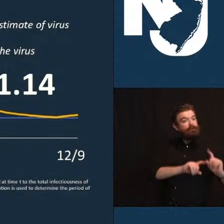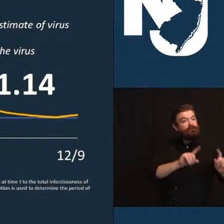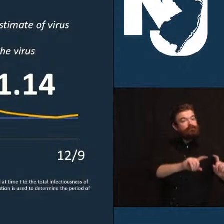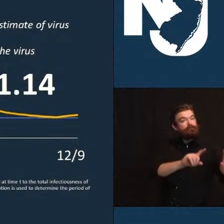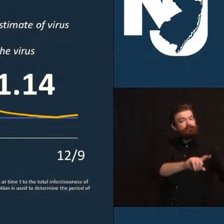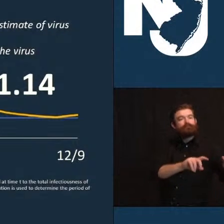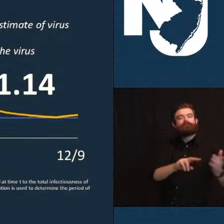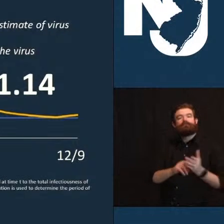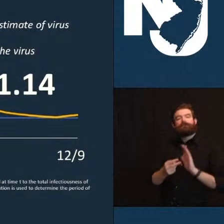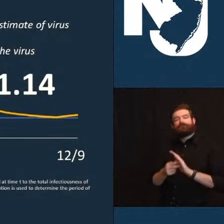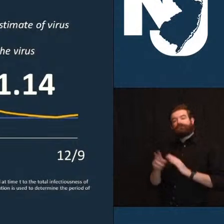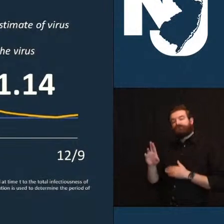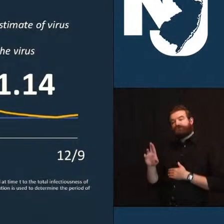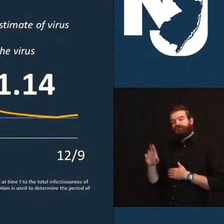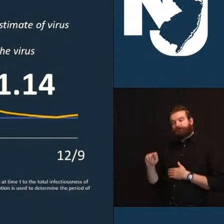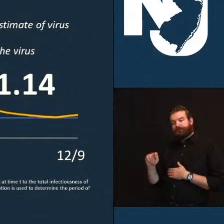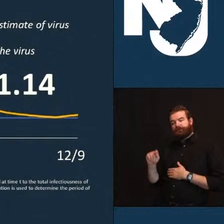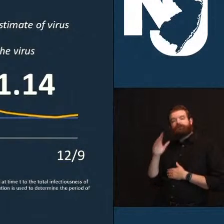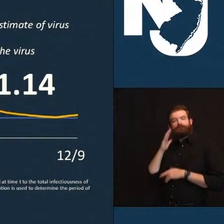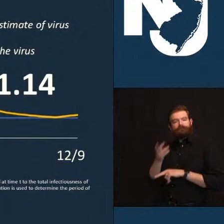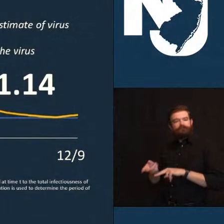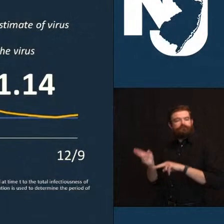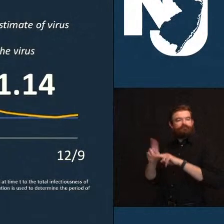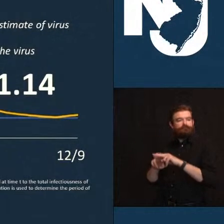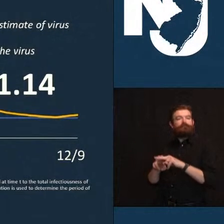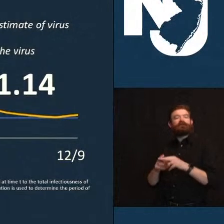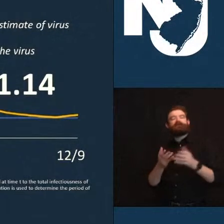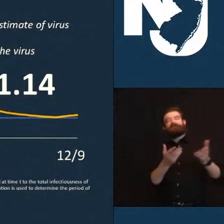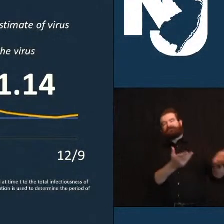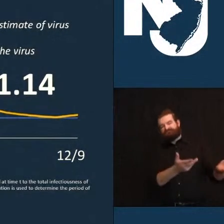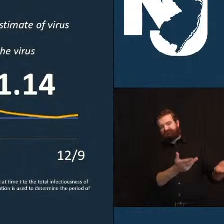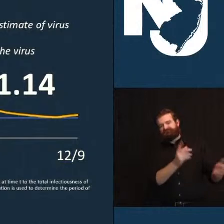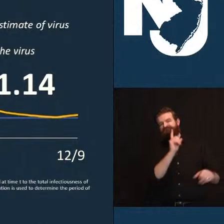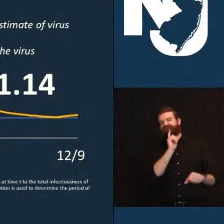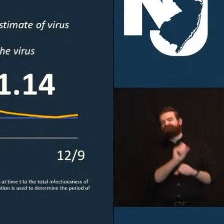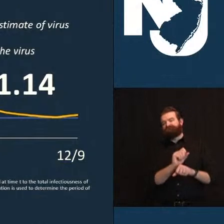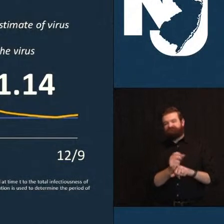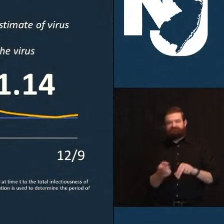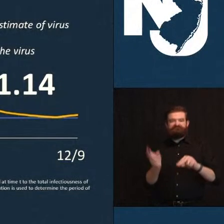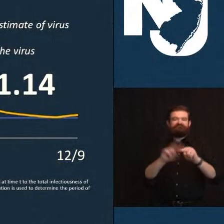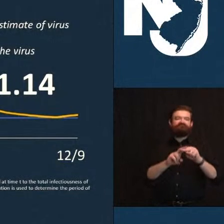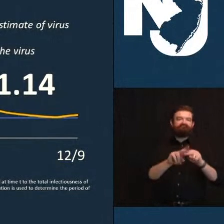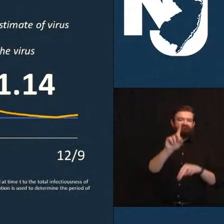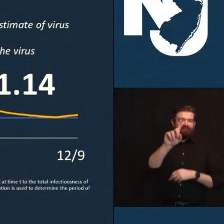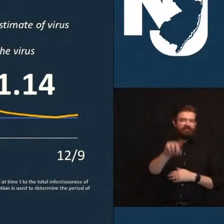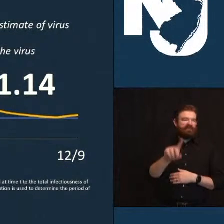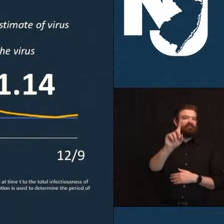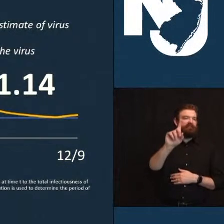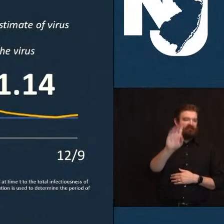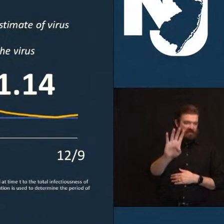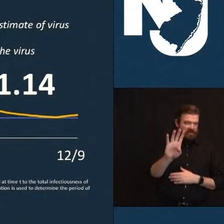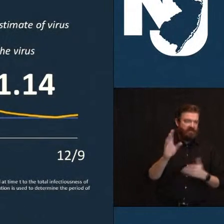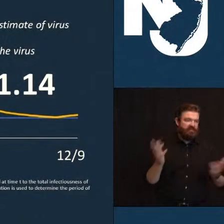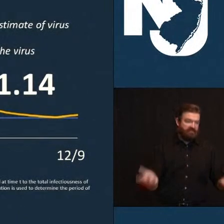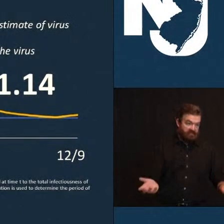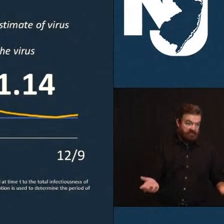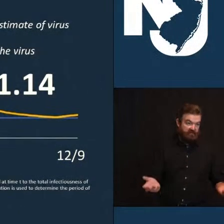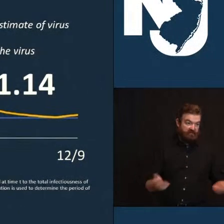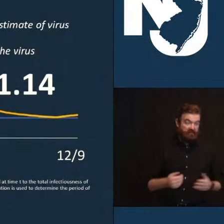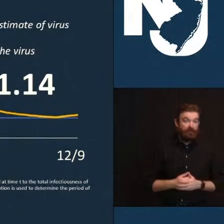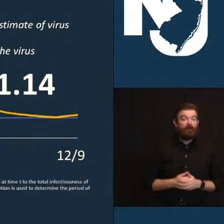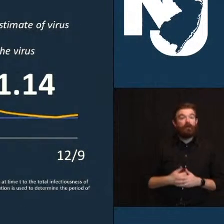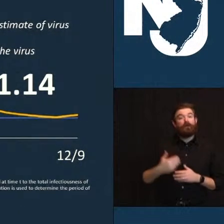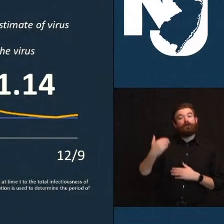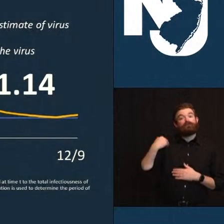has. As we discussed on Wednesday, even our moderate impact models show a significant increase in new cases